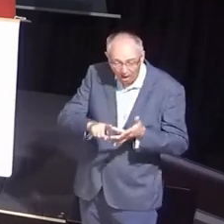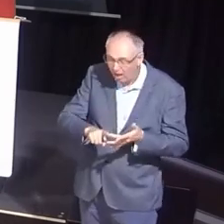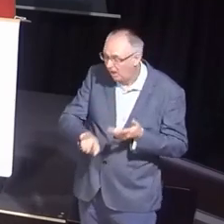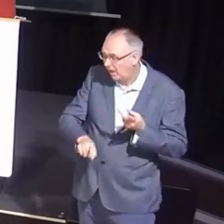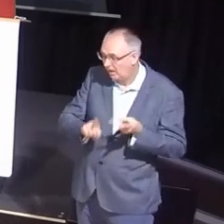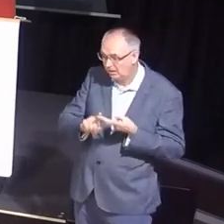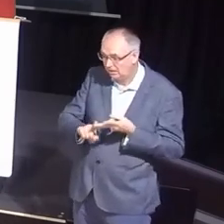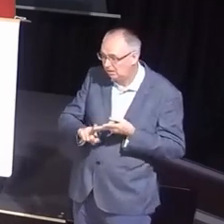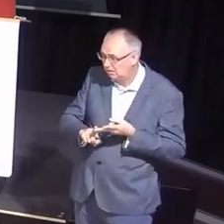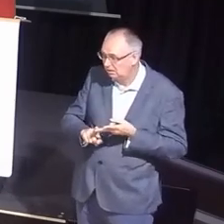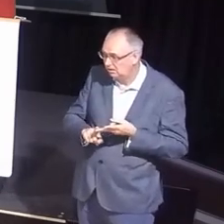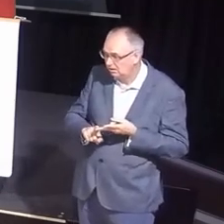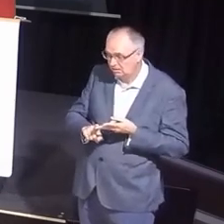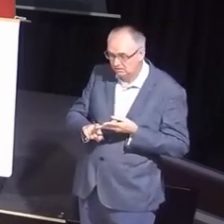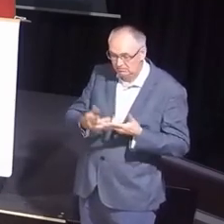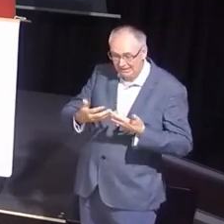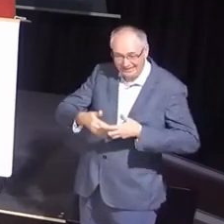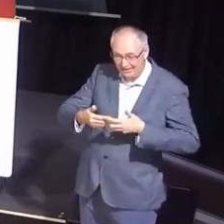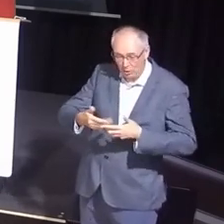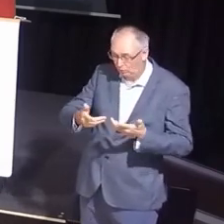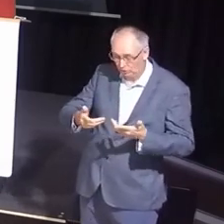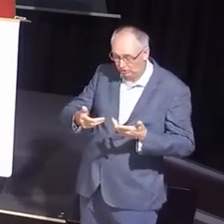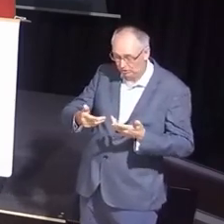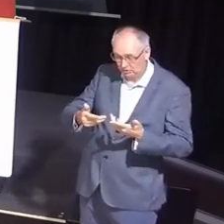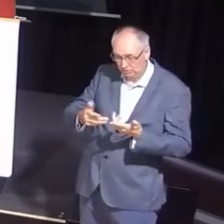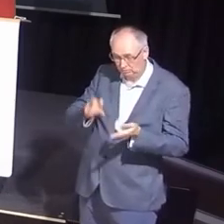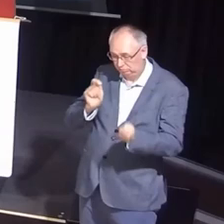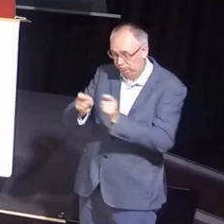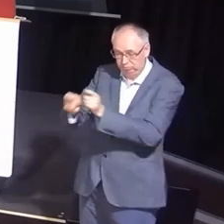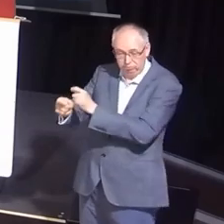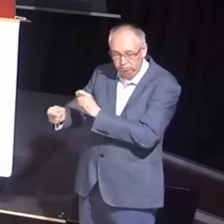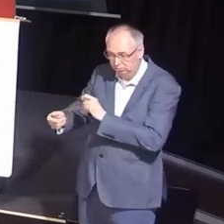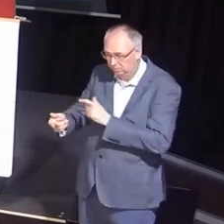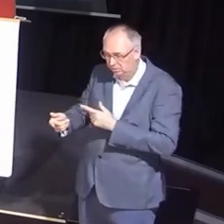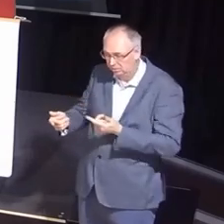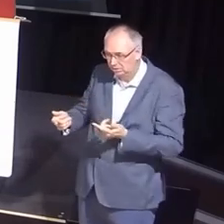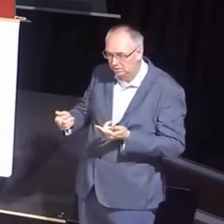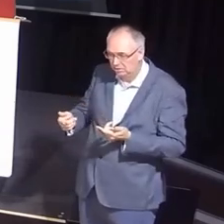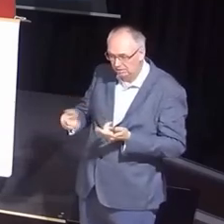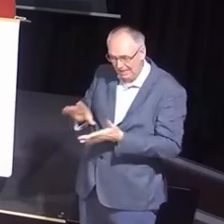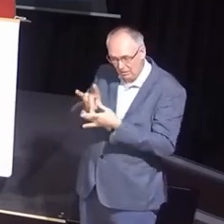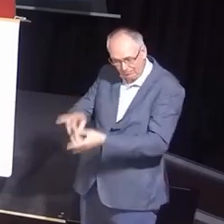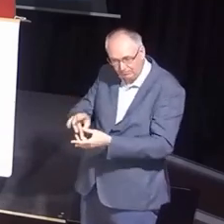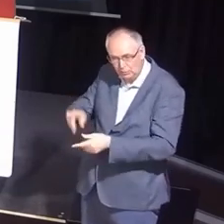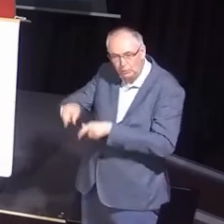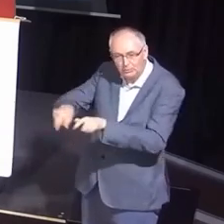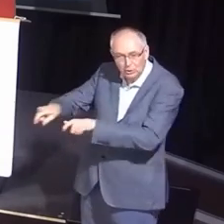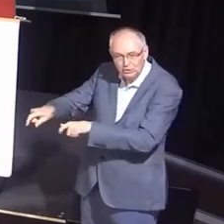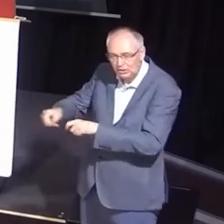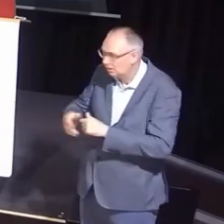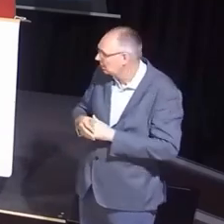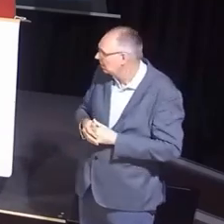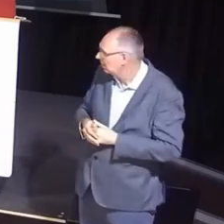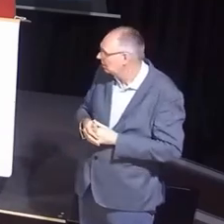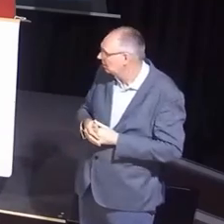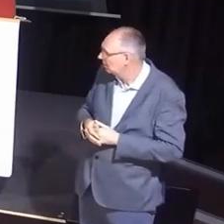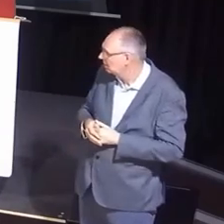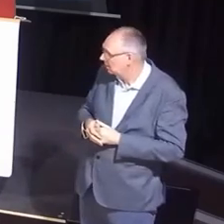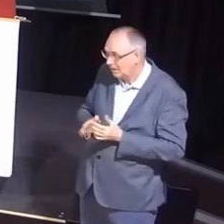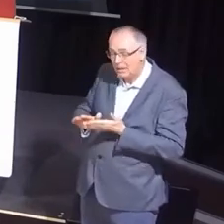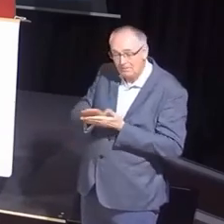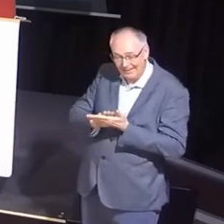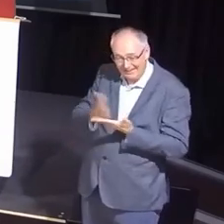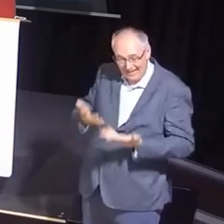coming in now, it's actually technologies are bending around the person and human, which is amazing. So technology is now becoming a slave to the